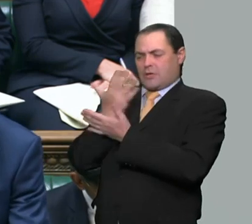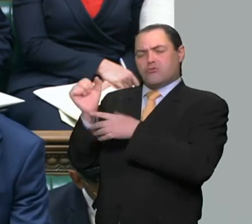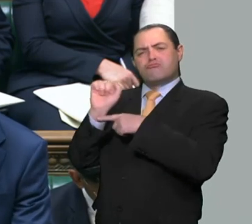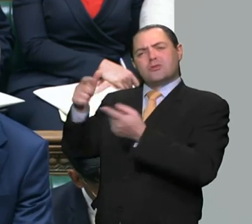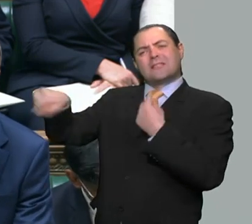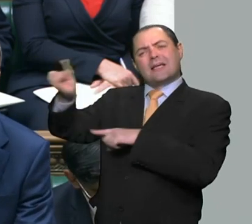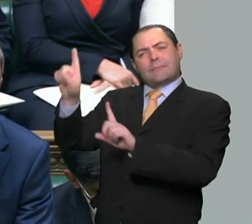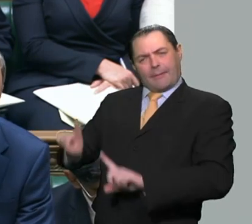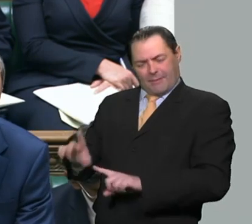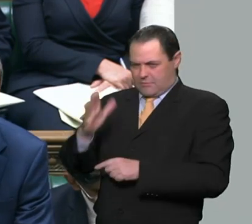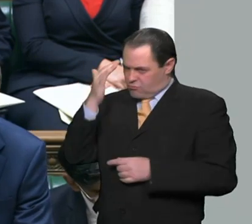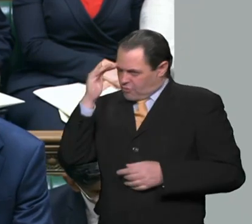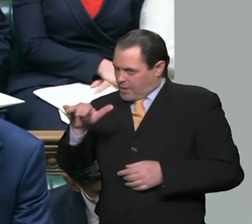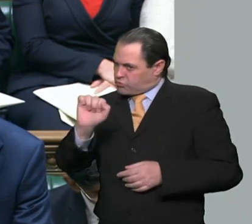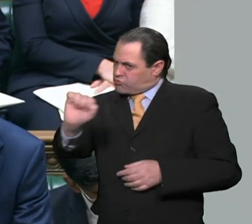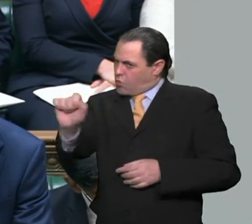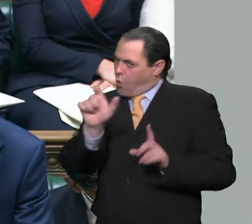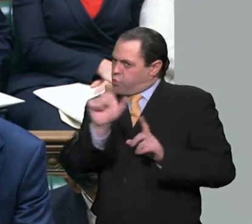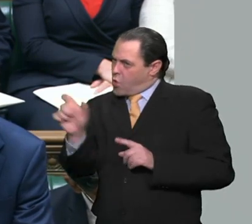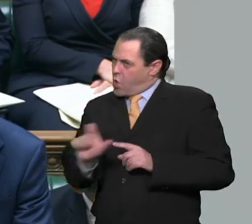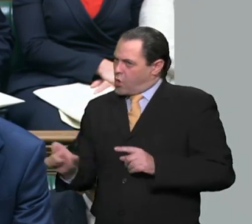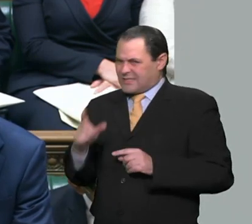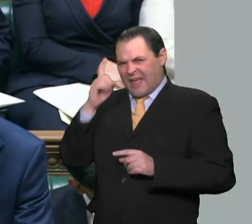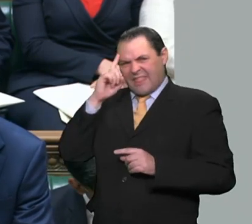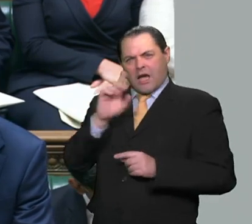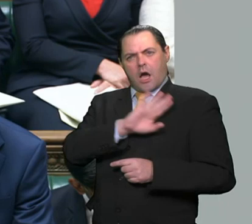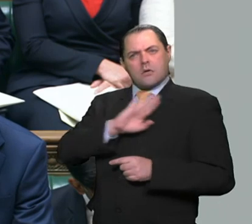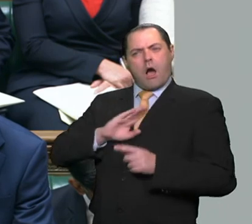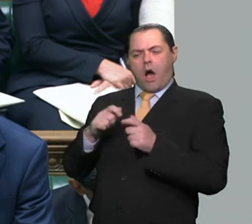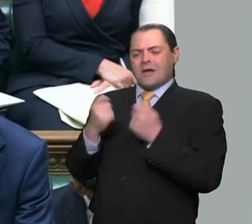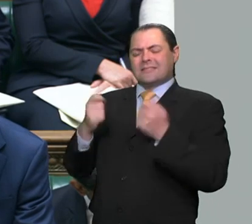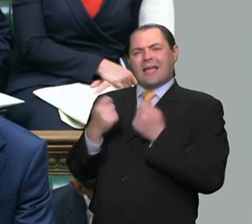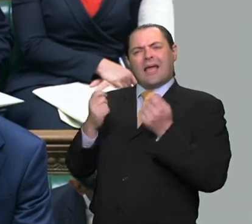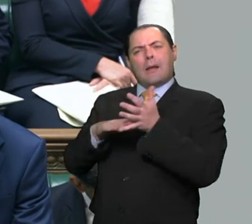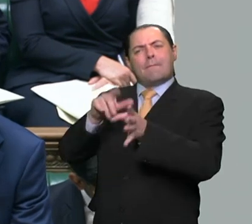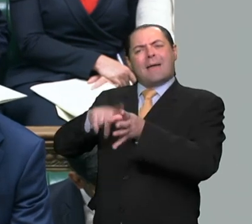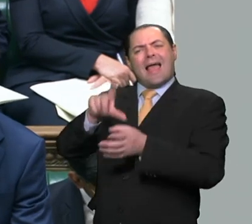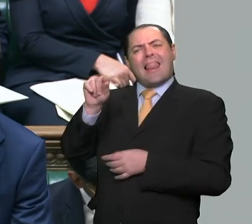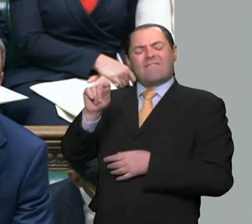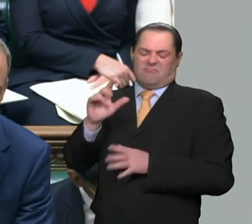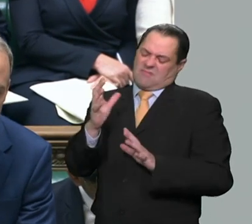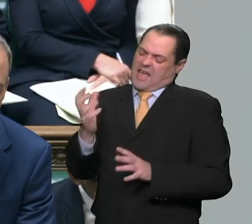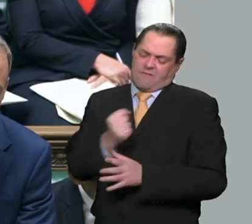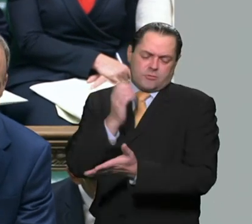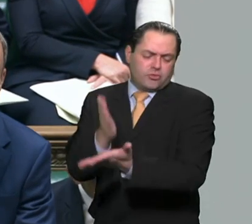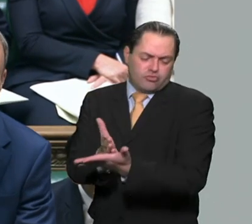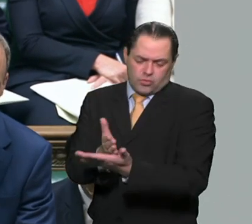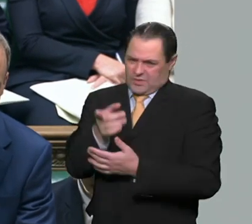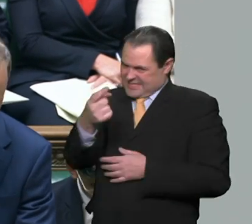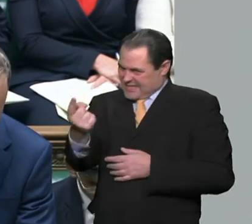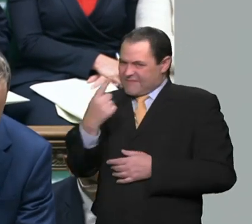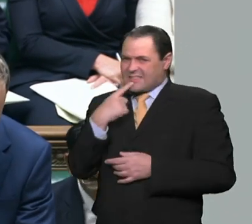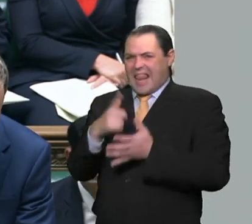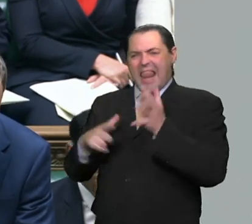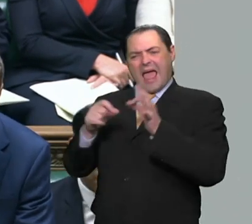remind her, though, of her words. It was in The Guardian in the 11th of May, so it must be true. She said the Labour Party must stop